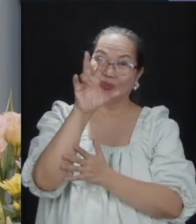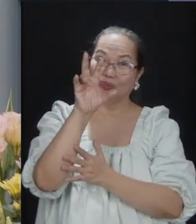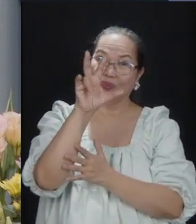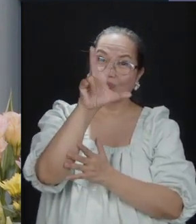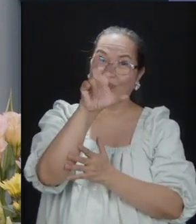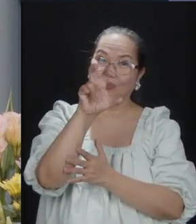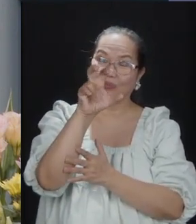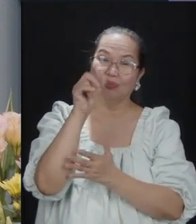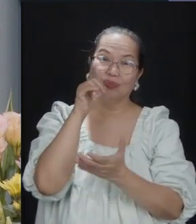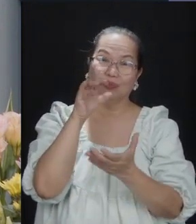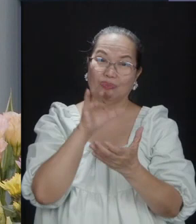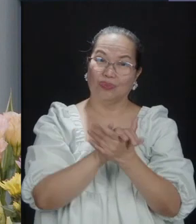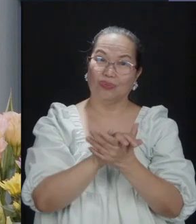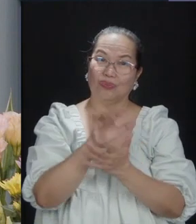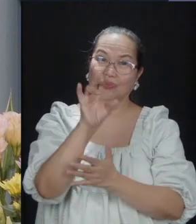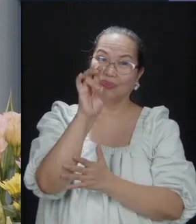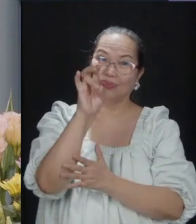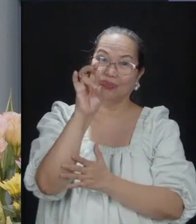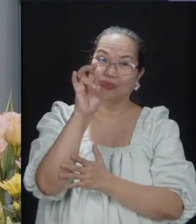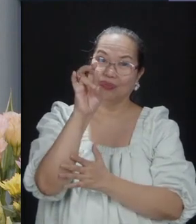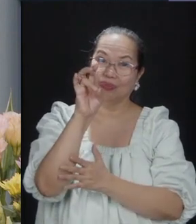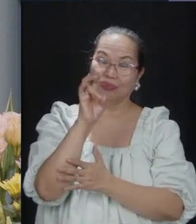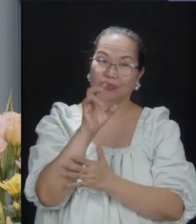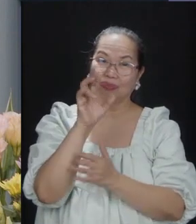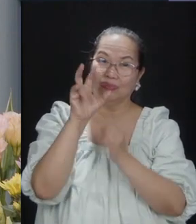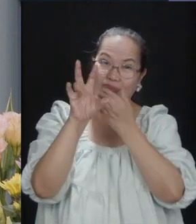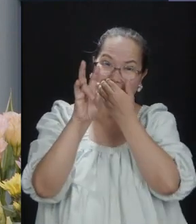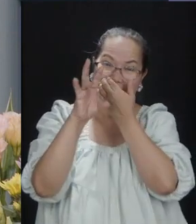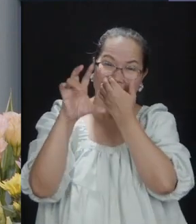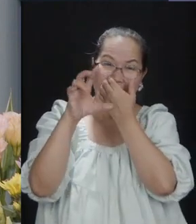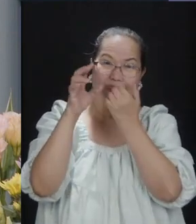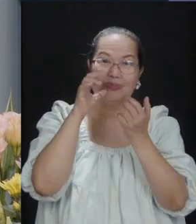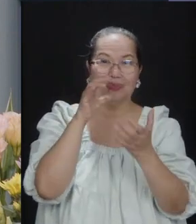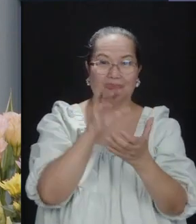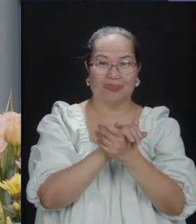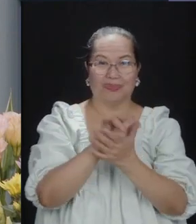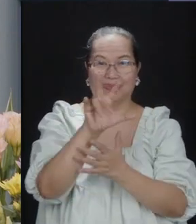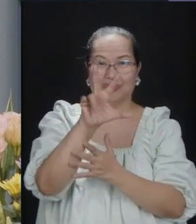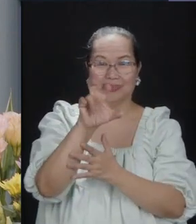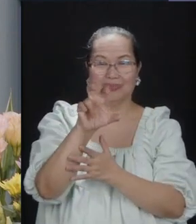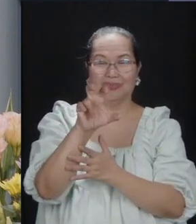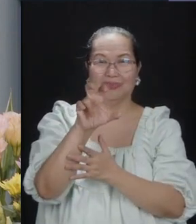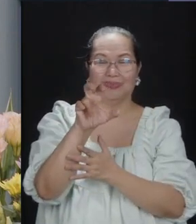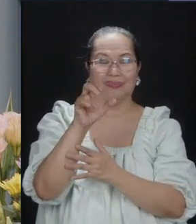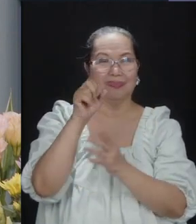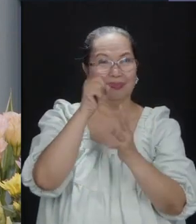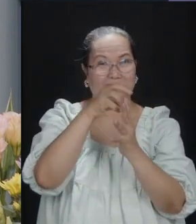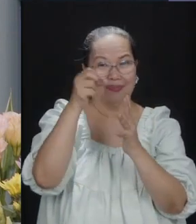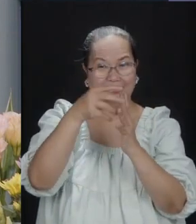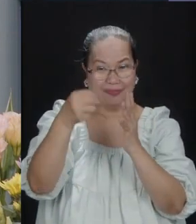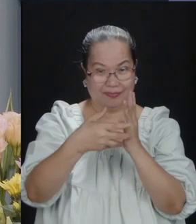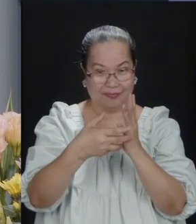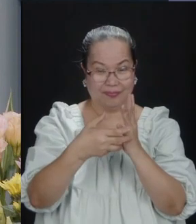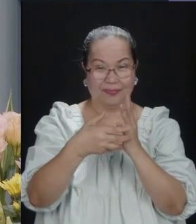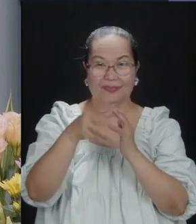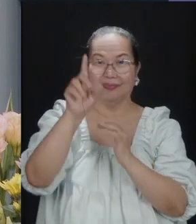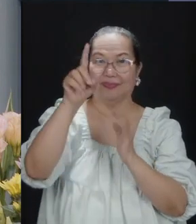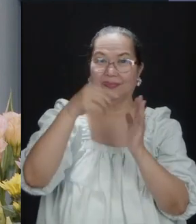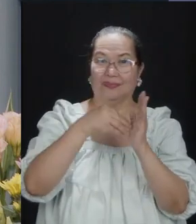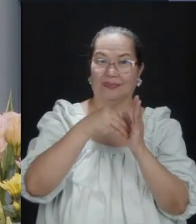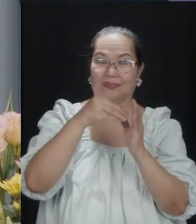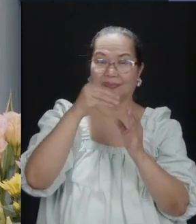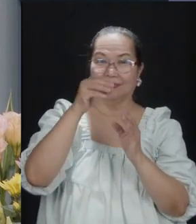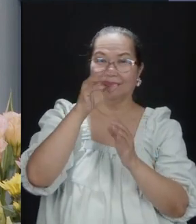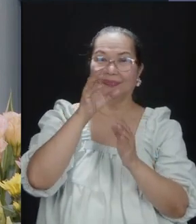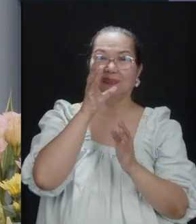300 wives. And 700, baliktad yata, 700 wives, 300 concubines, and 1,000